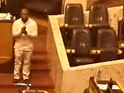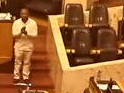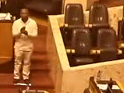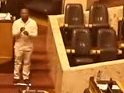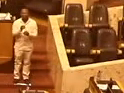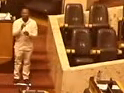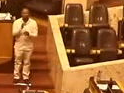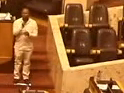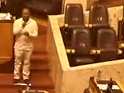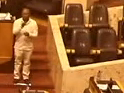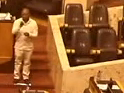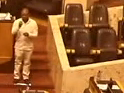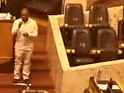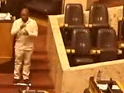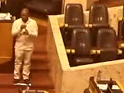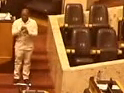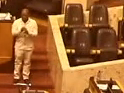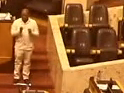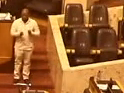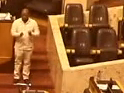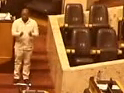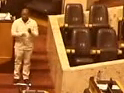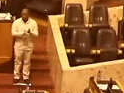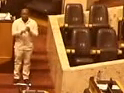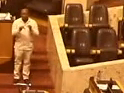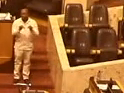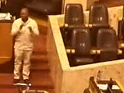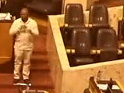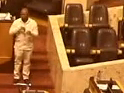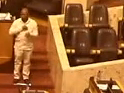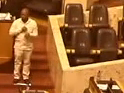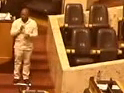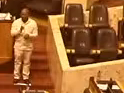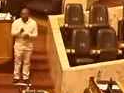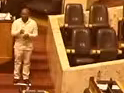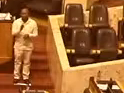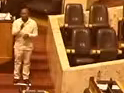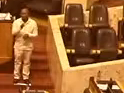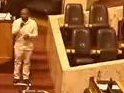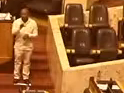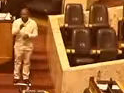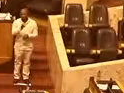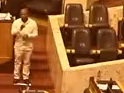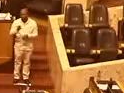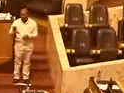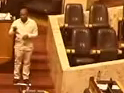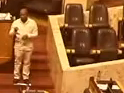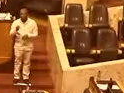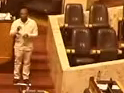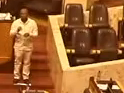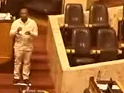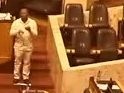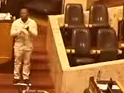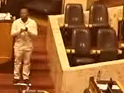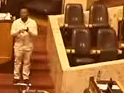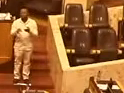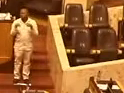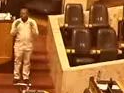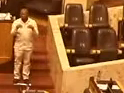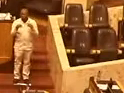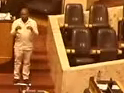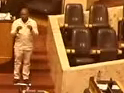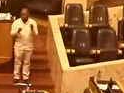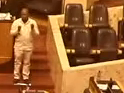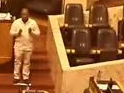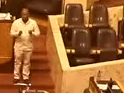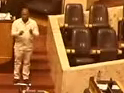work opportunities for our people, and further 45 million will translate into business opportunities for local